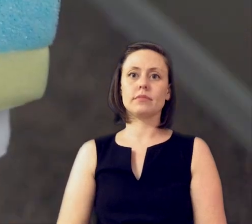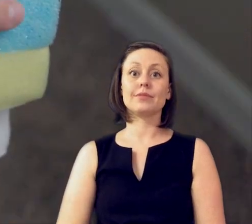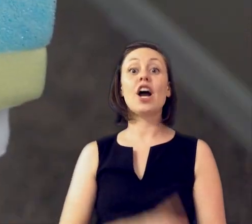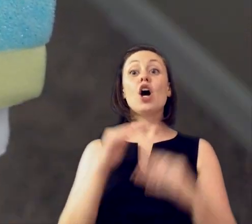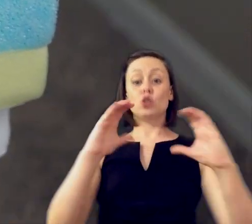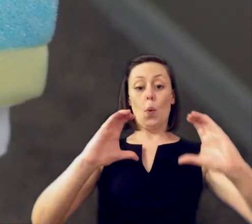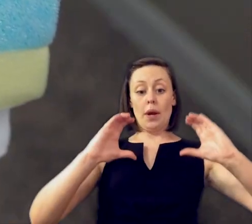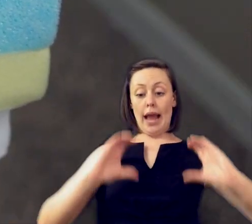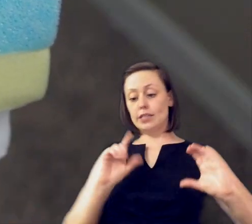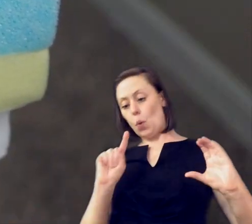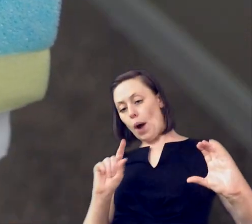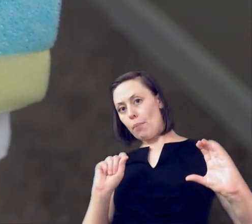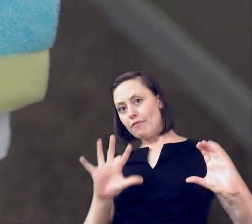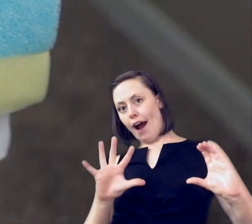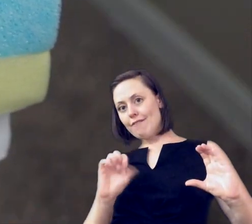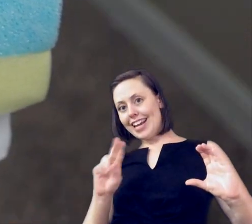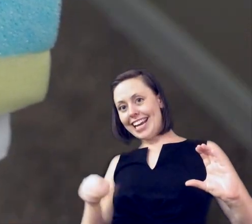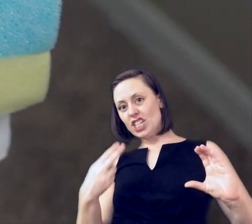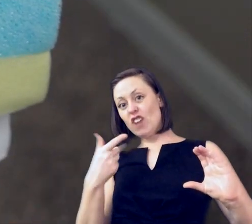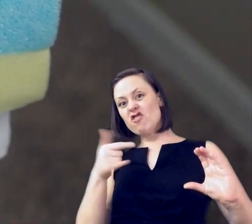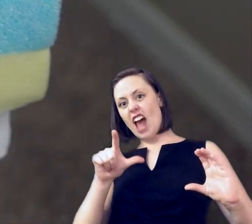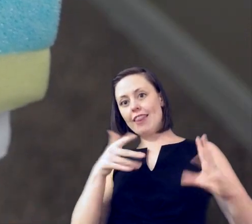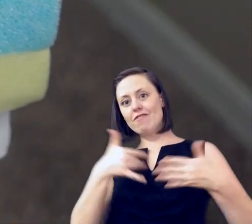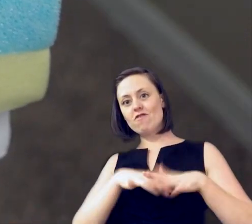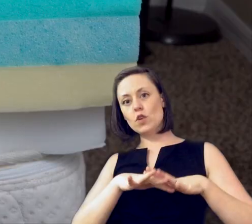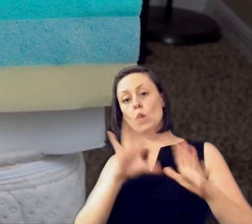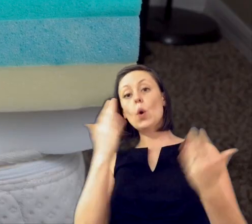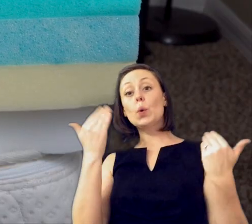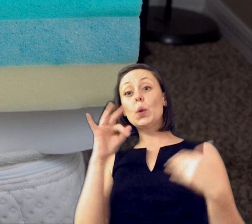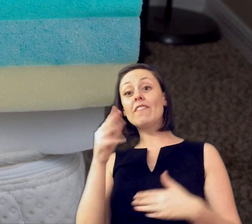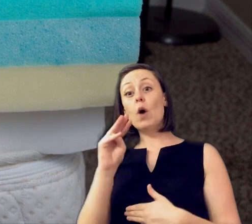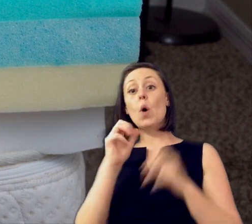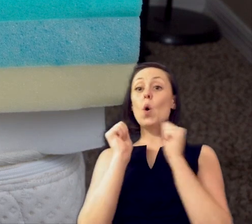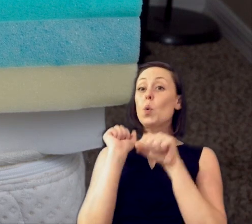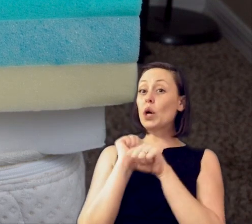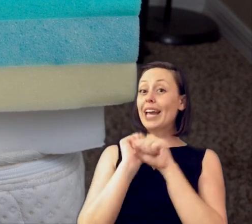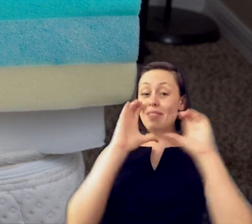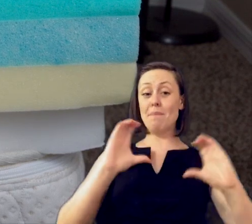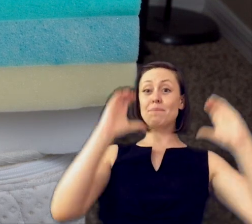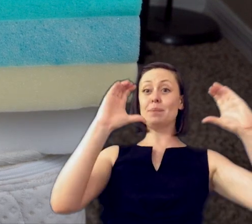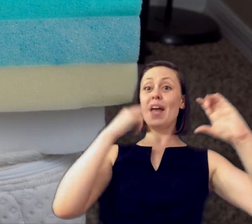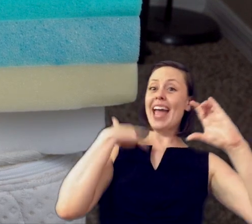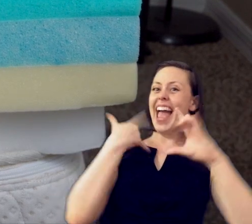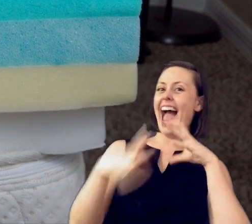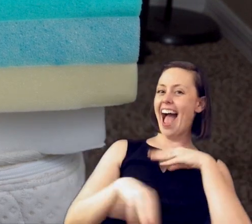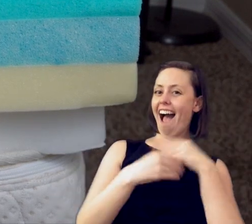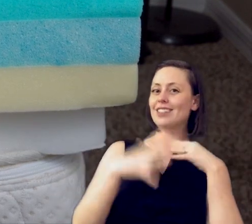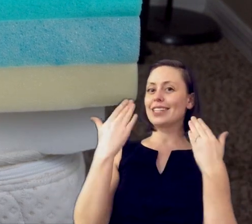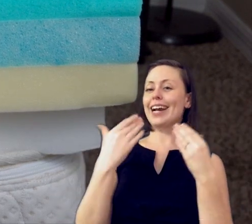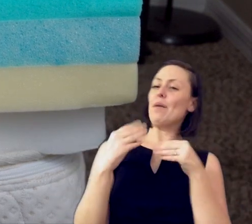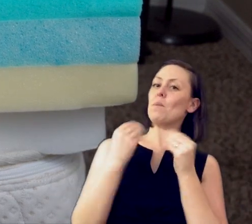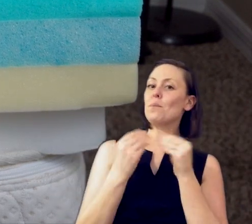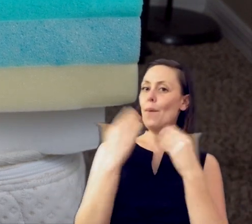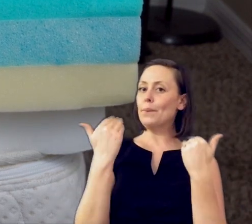So next we have 1.5 inches of gel infused cooling foam. Working with the layer above, it creates additional cooling